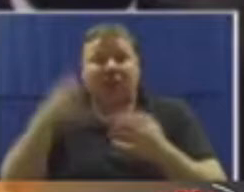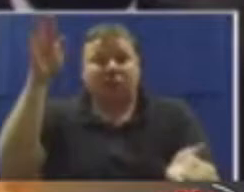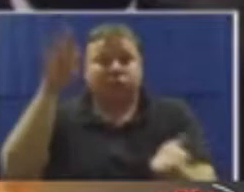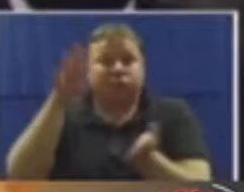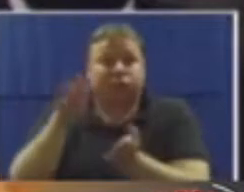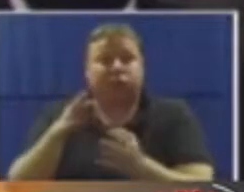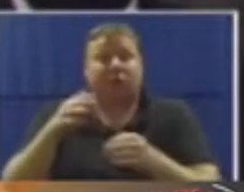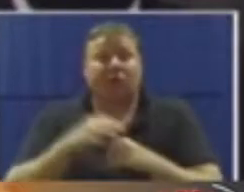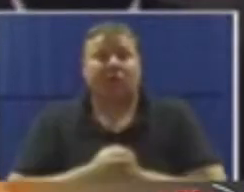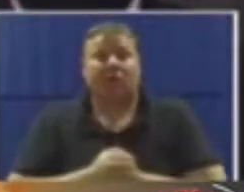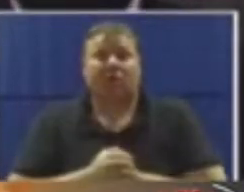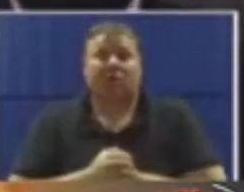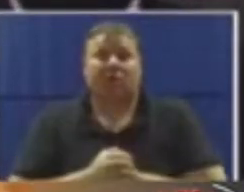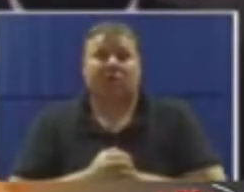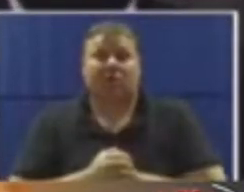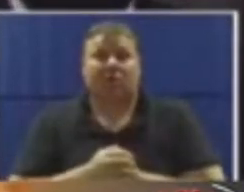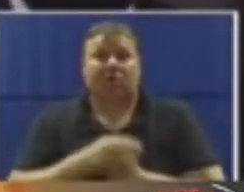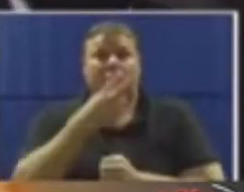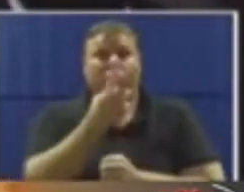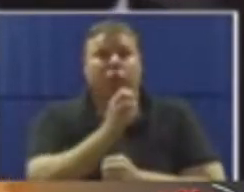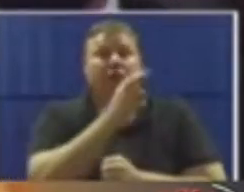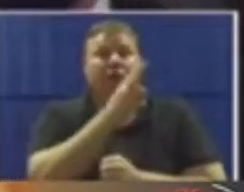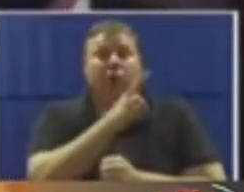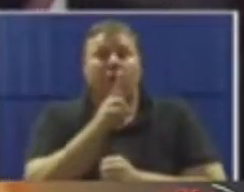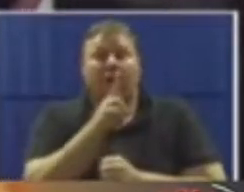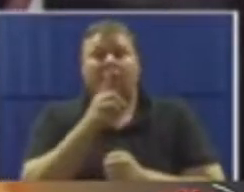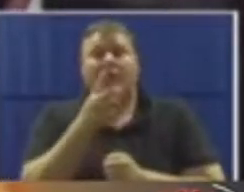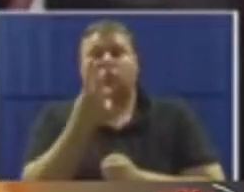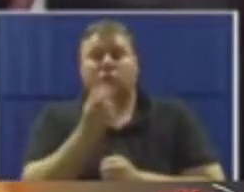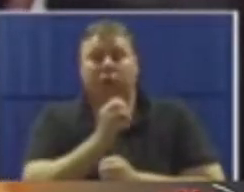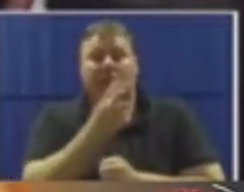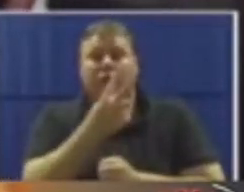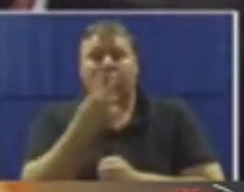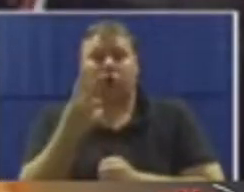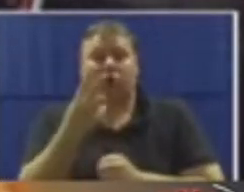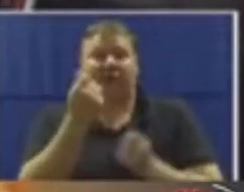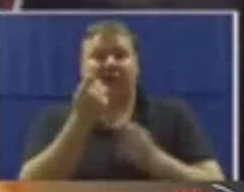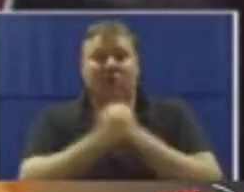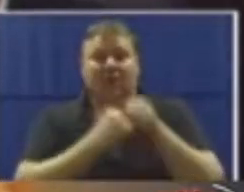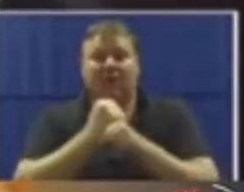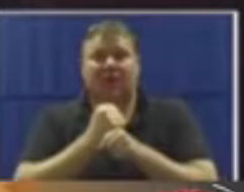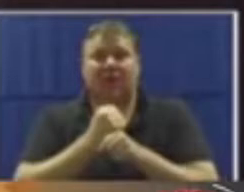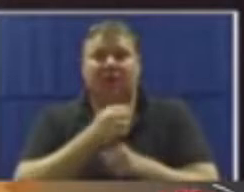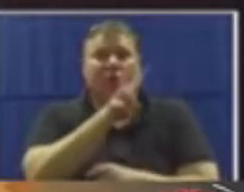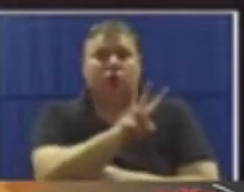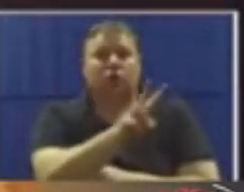the board. In the 2021-22 financial year, Parliament's allocation was reduced by